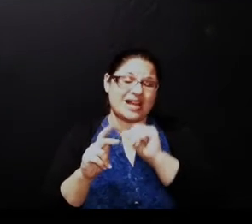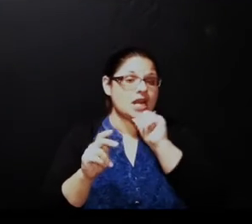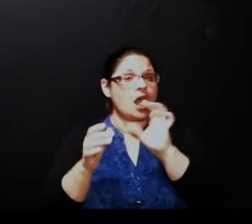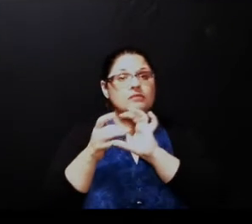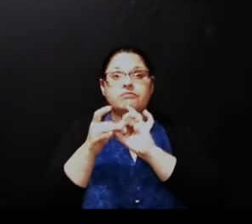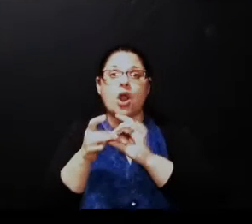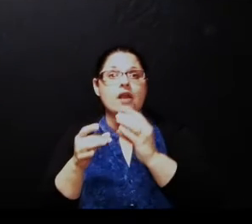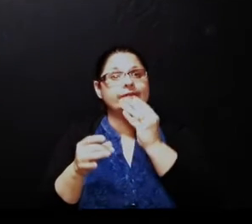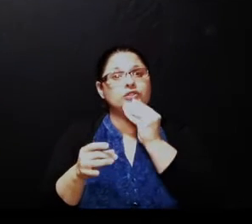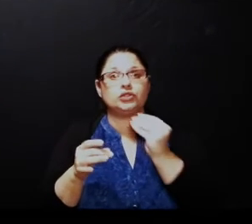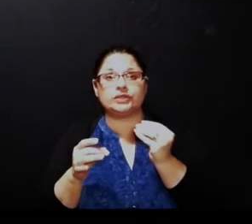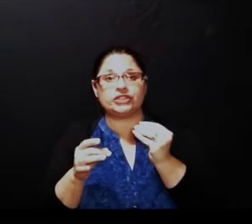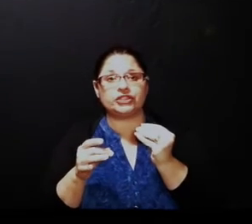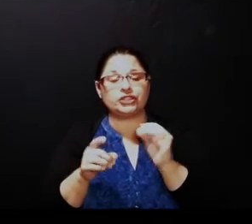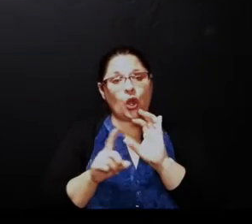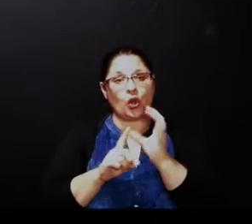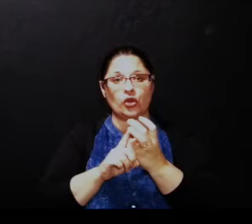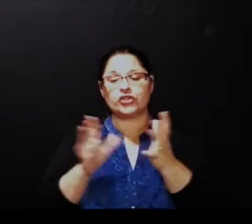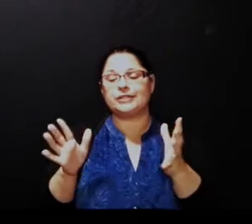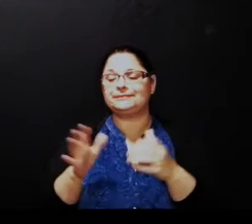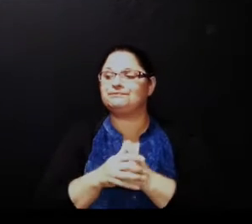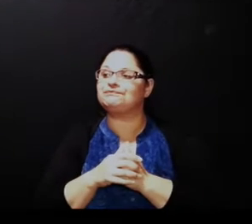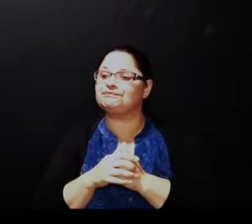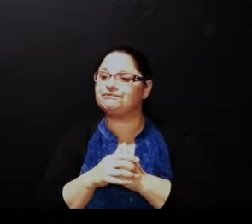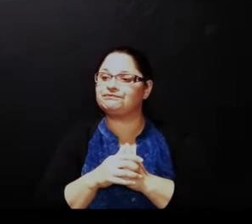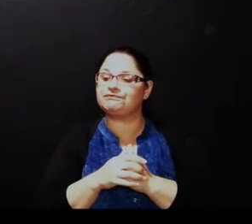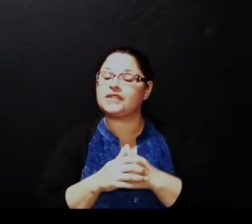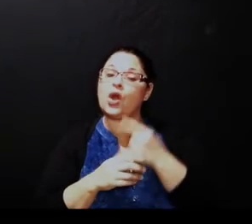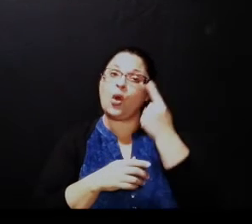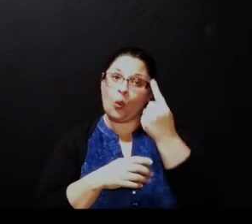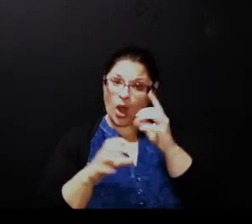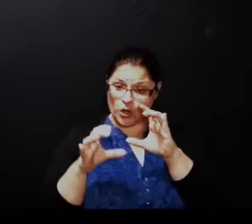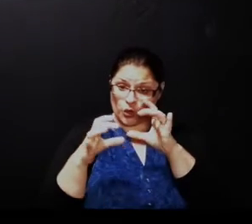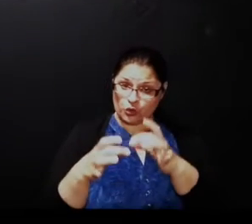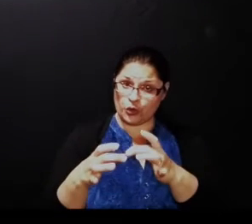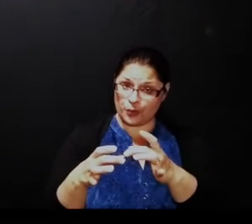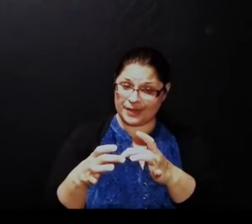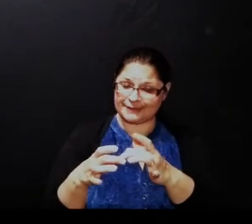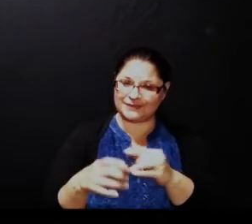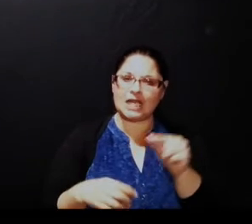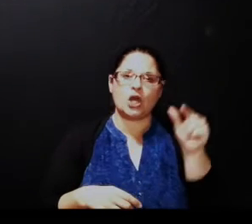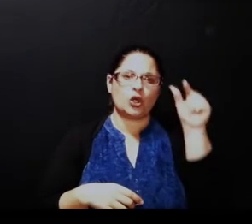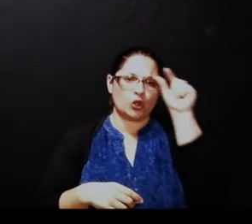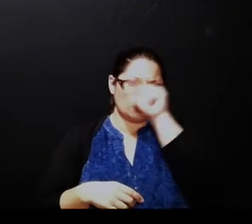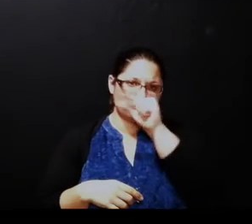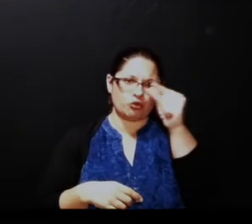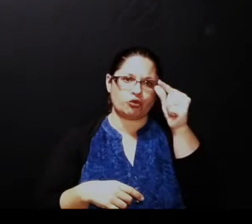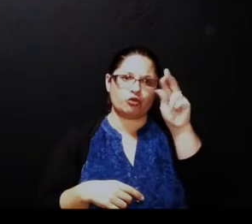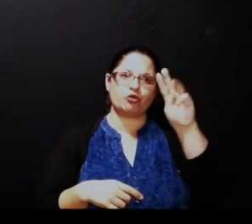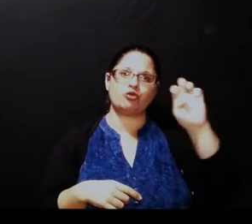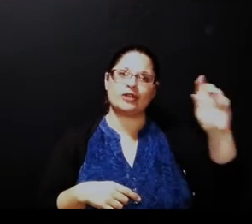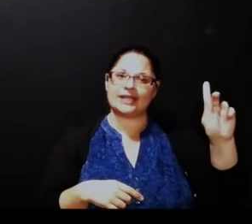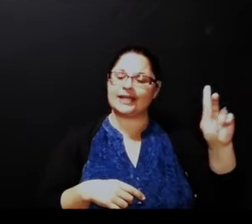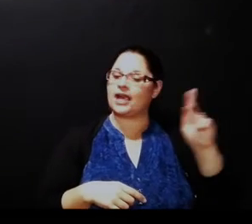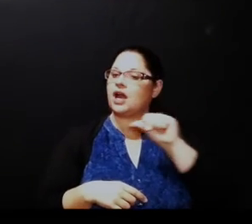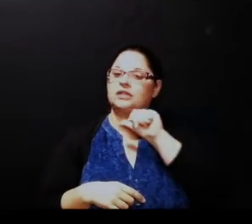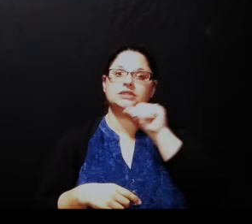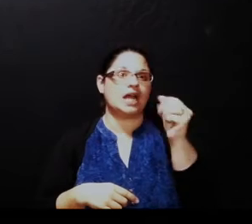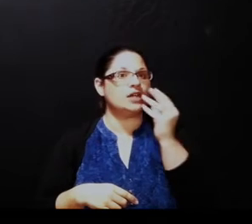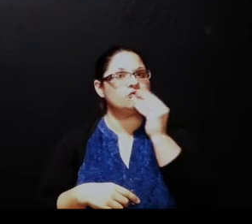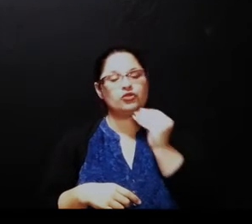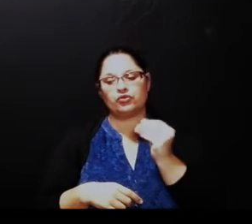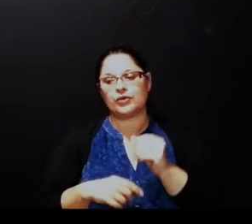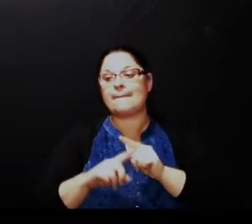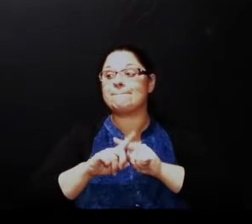12, verses 20 and forward, a group of out-of-towners, non-Jews, they were Greeks, had wanted